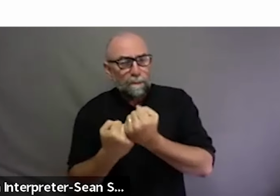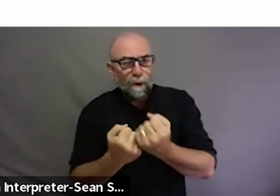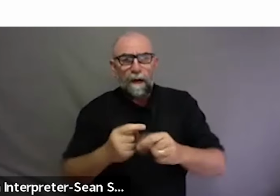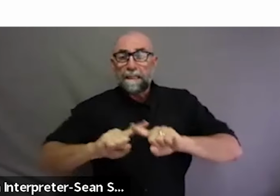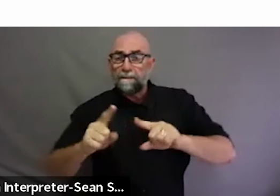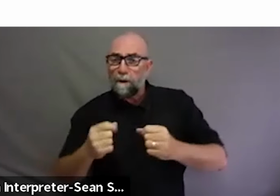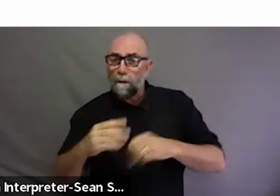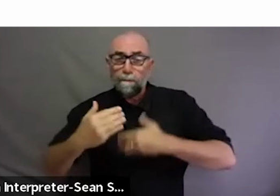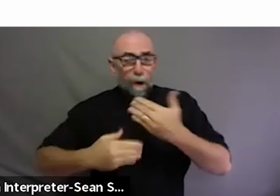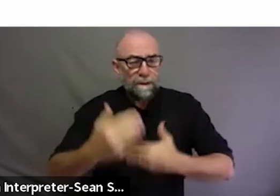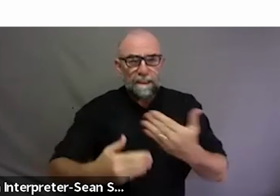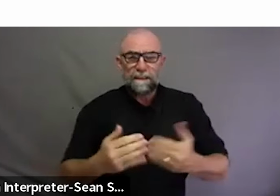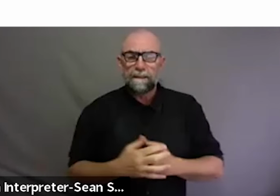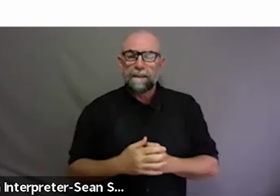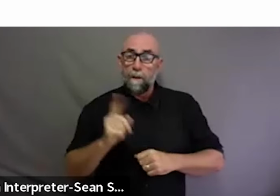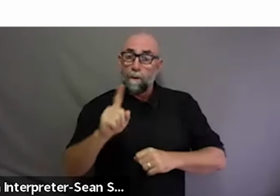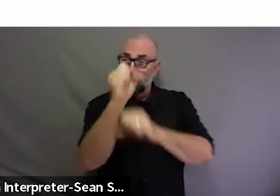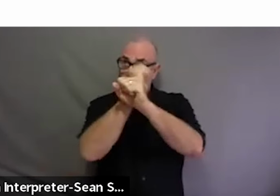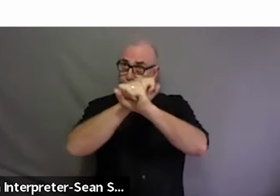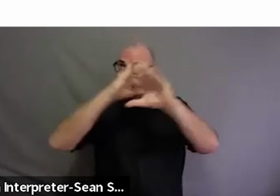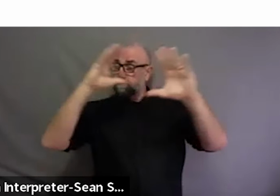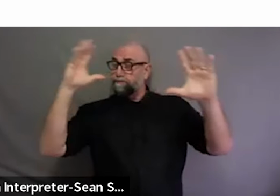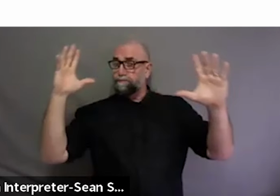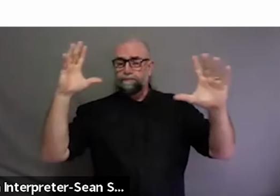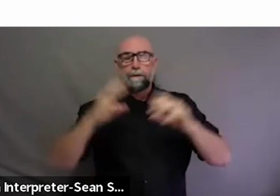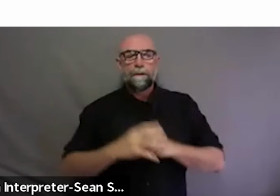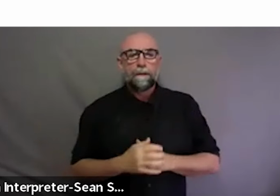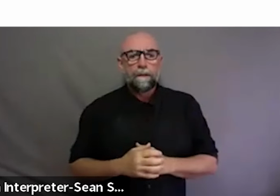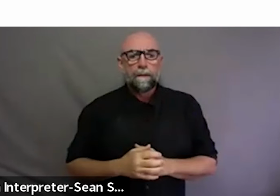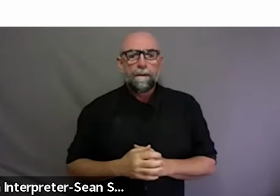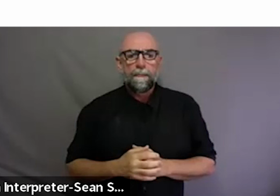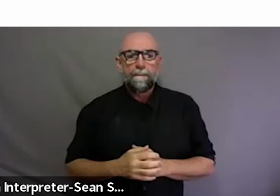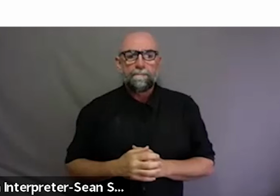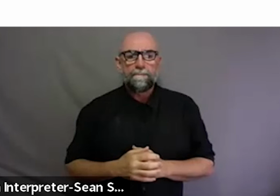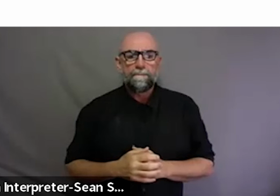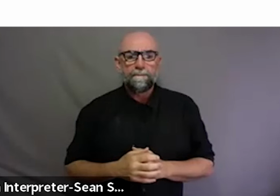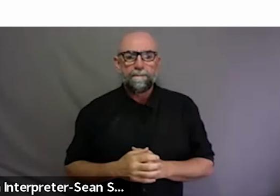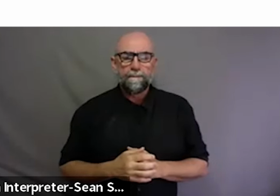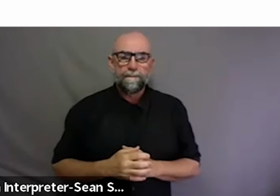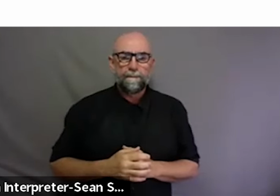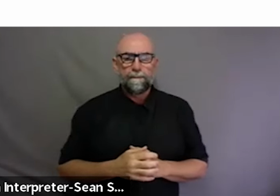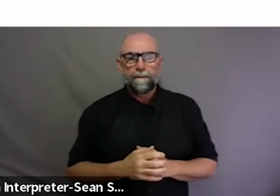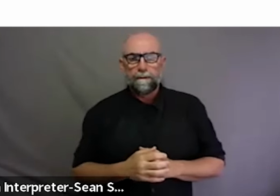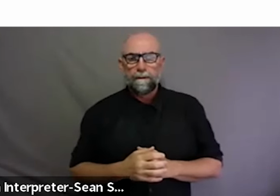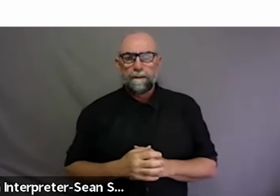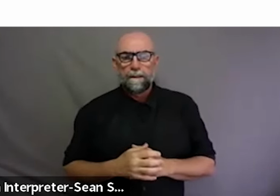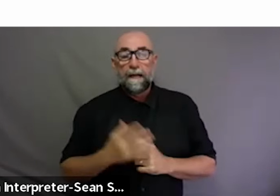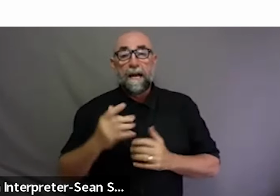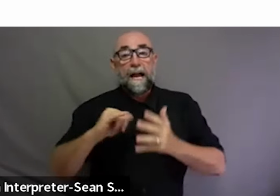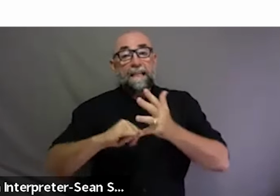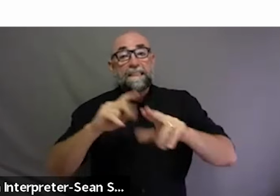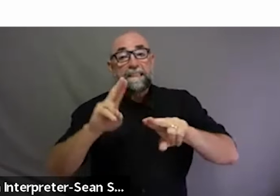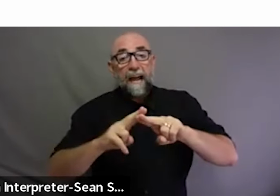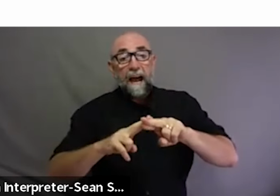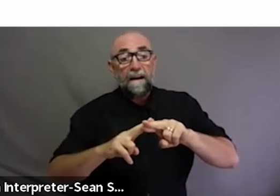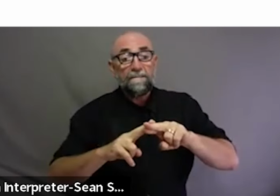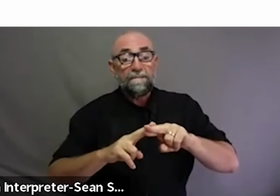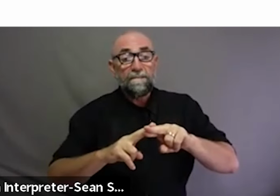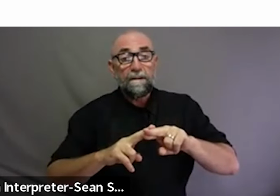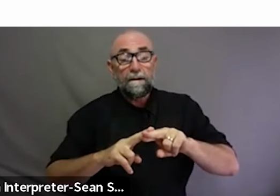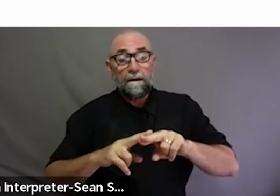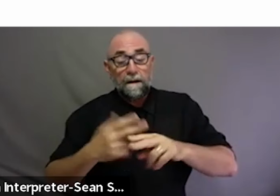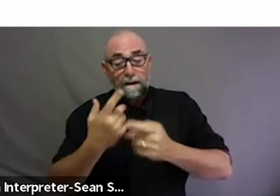And the staff and academic culture. I think